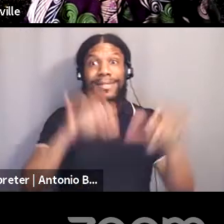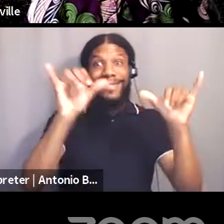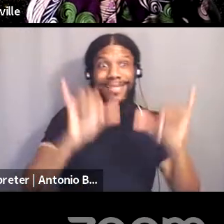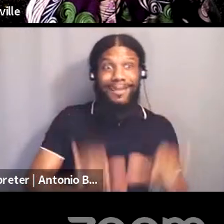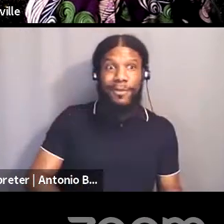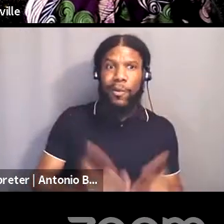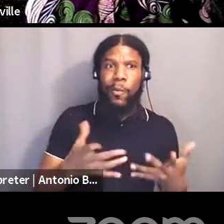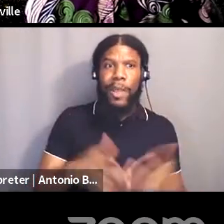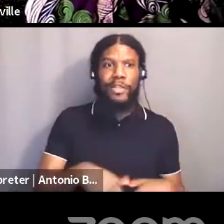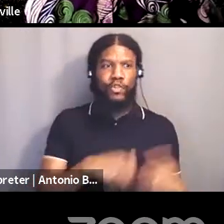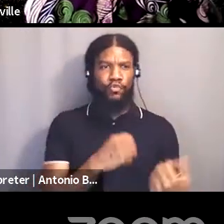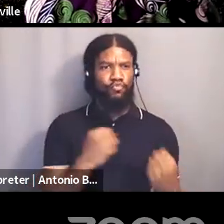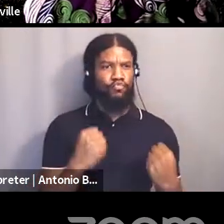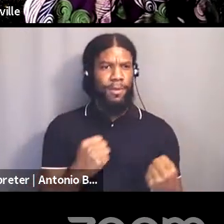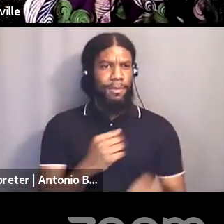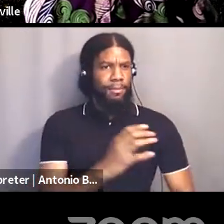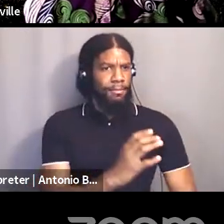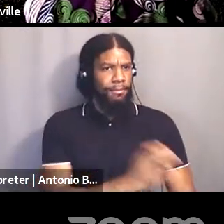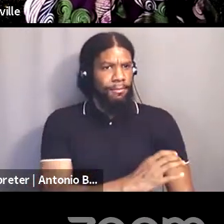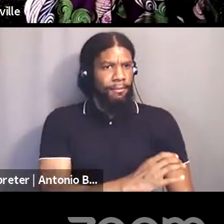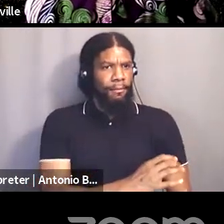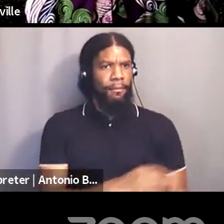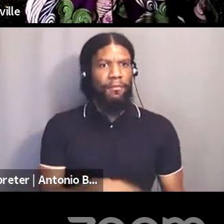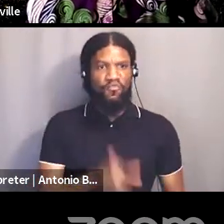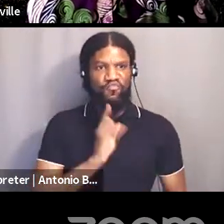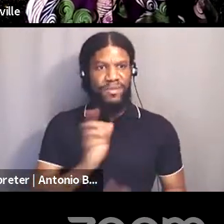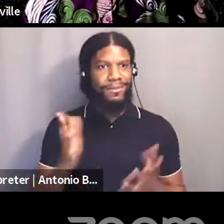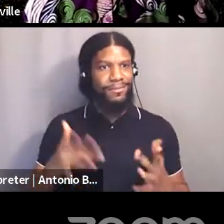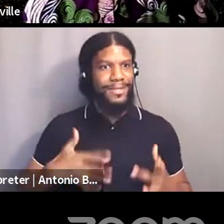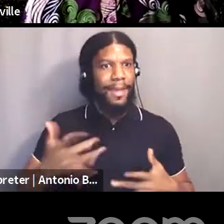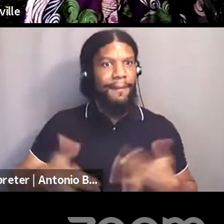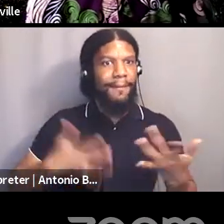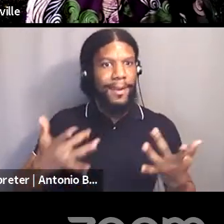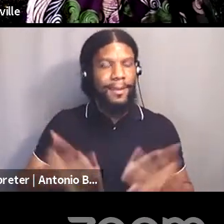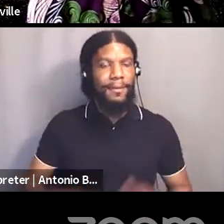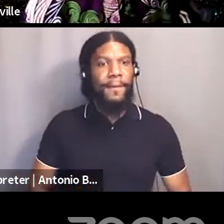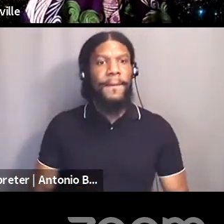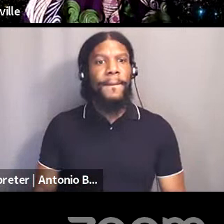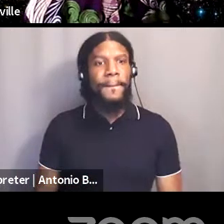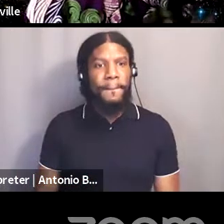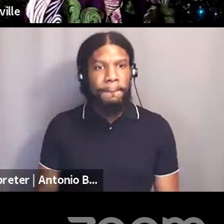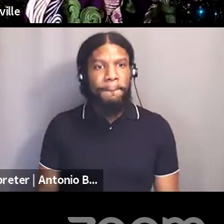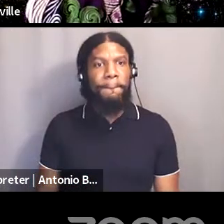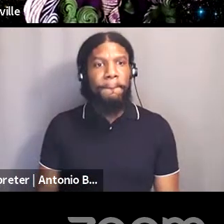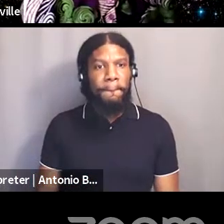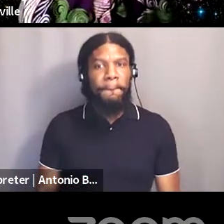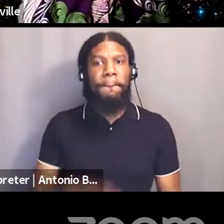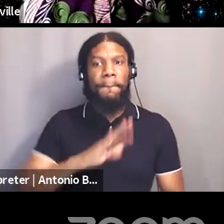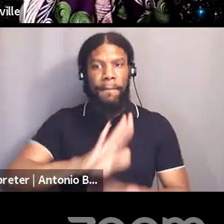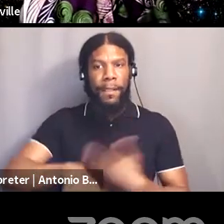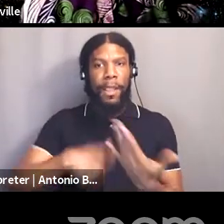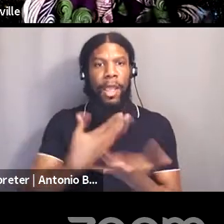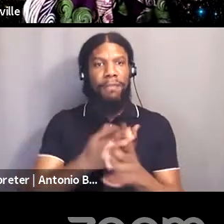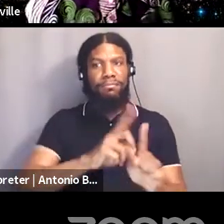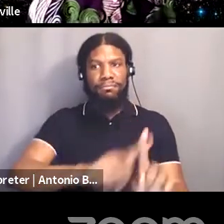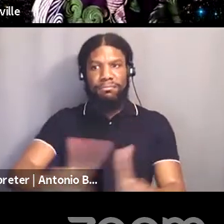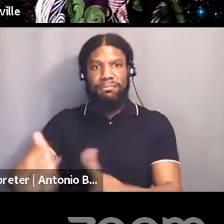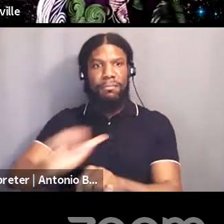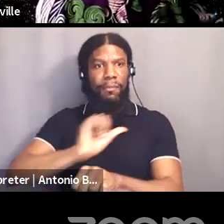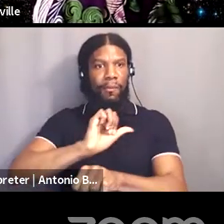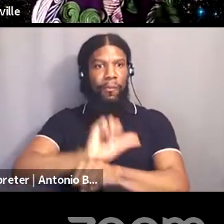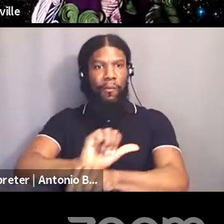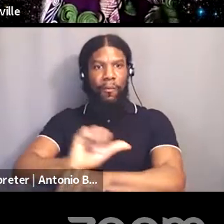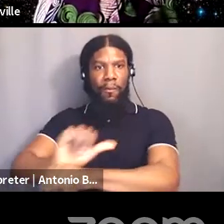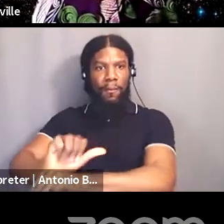and sort of, which is very exciting, and the way in which all of the works have this like very sensual and